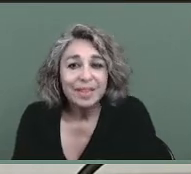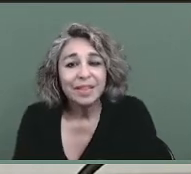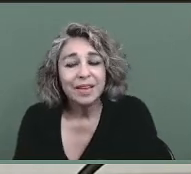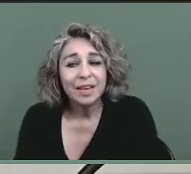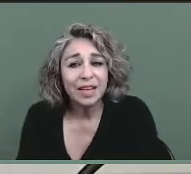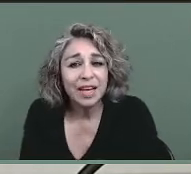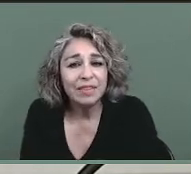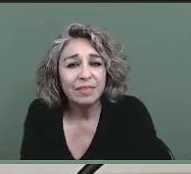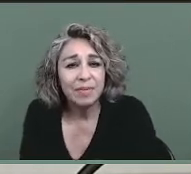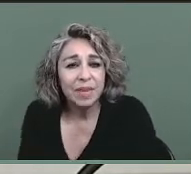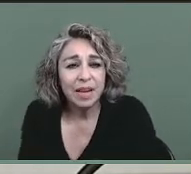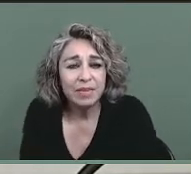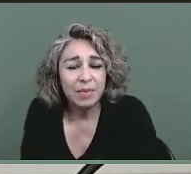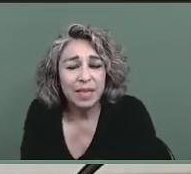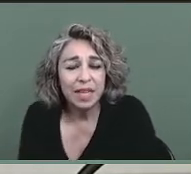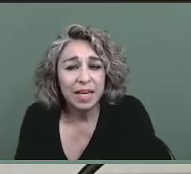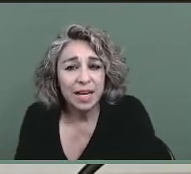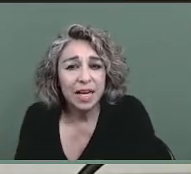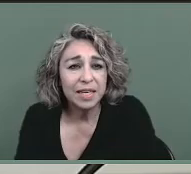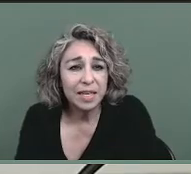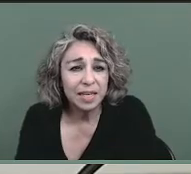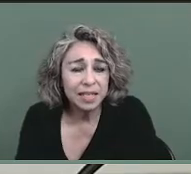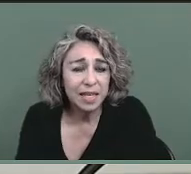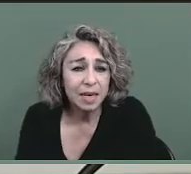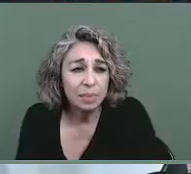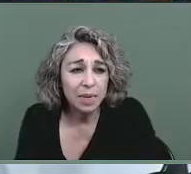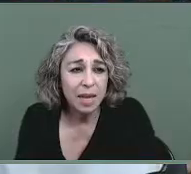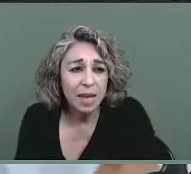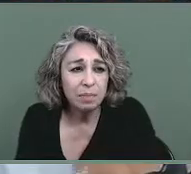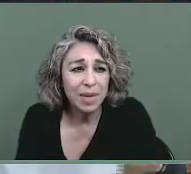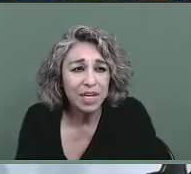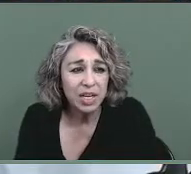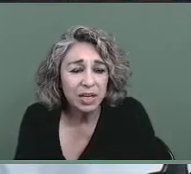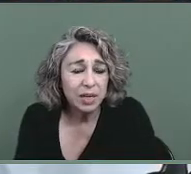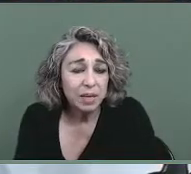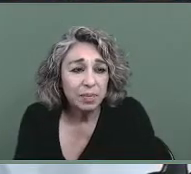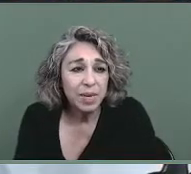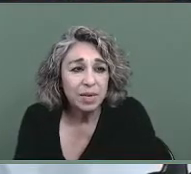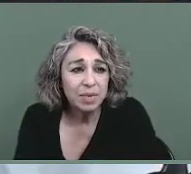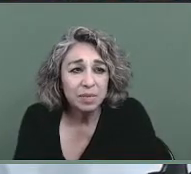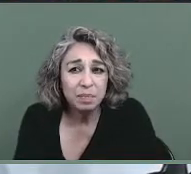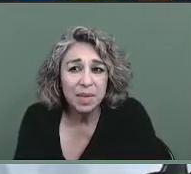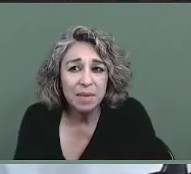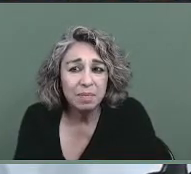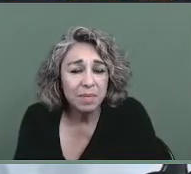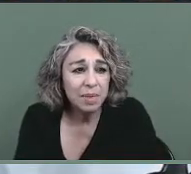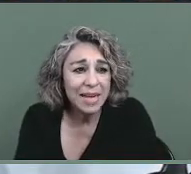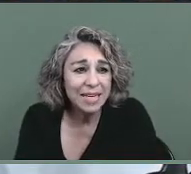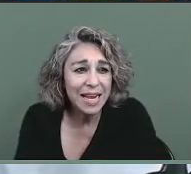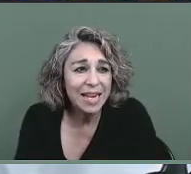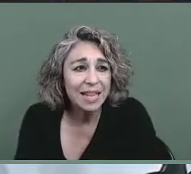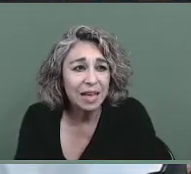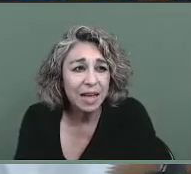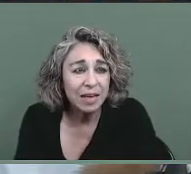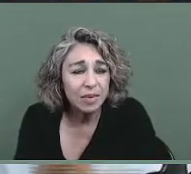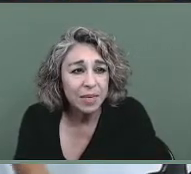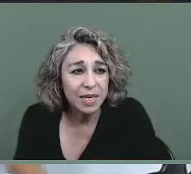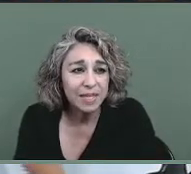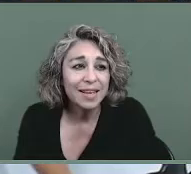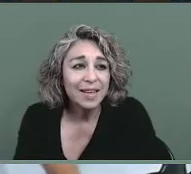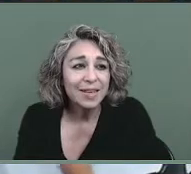the government the government that had set up a budget but it was been maintaining the